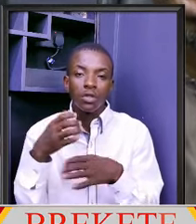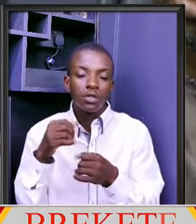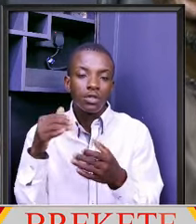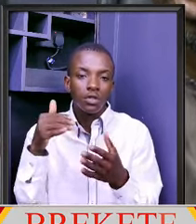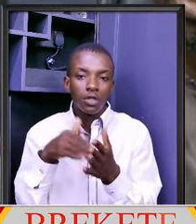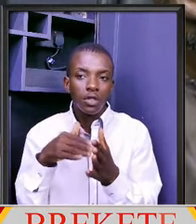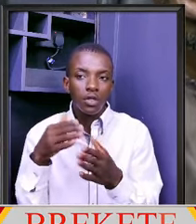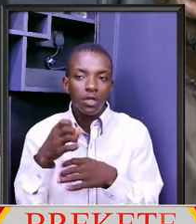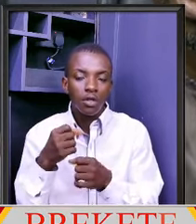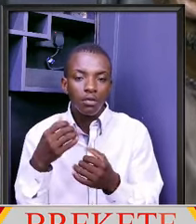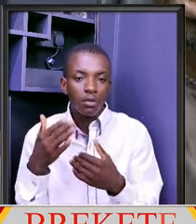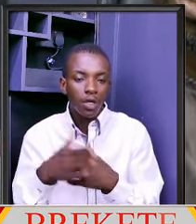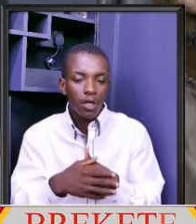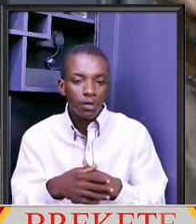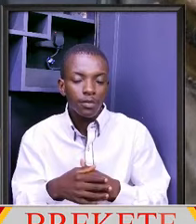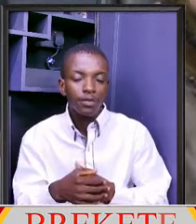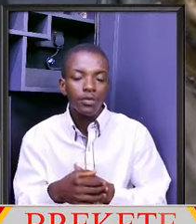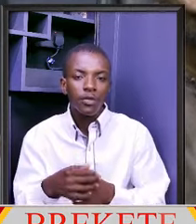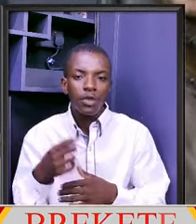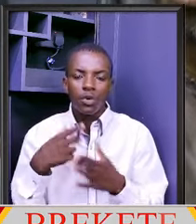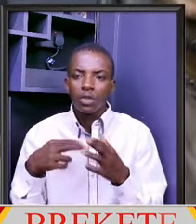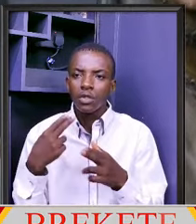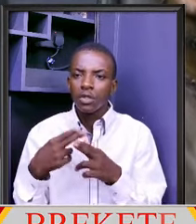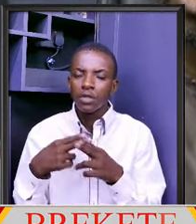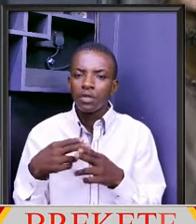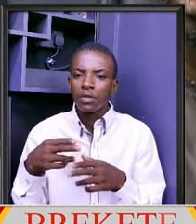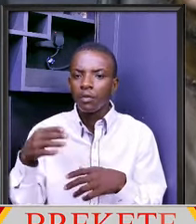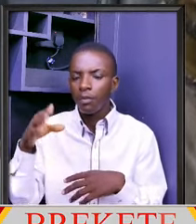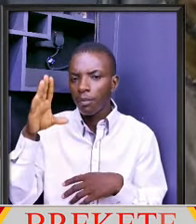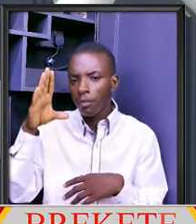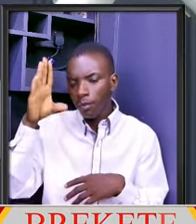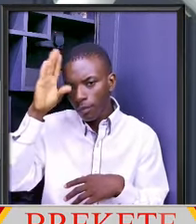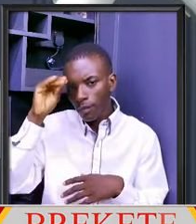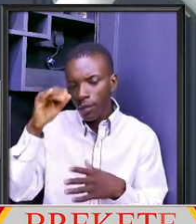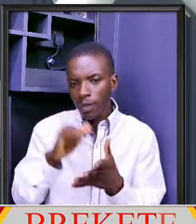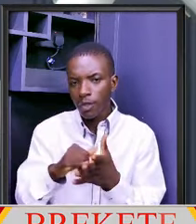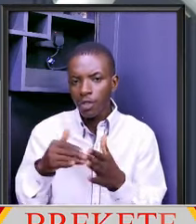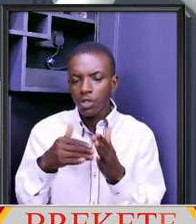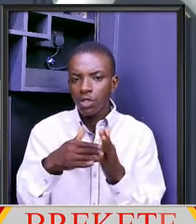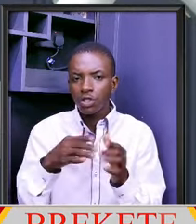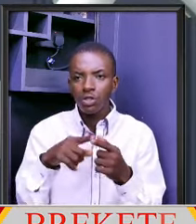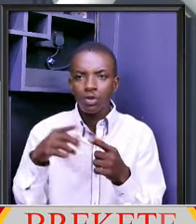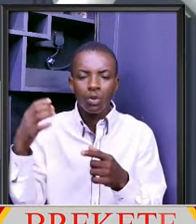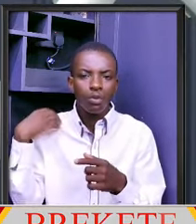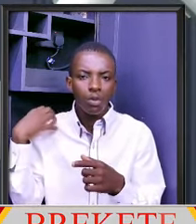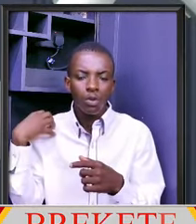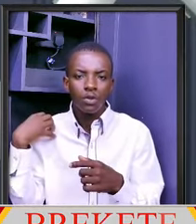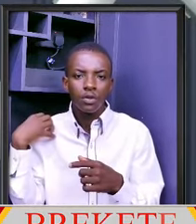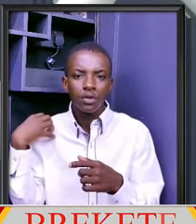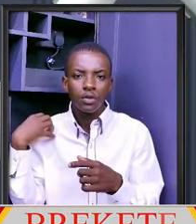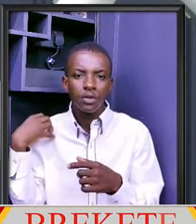He never get back. Waiting be the name of this man where they reach in organ.